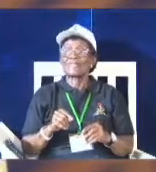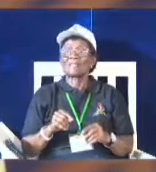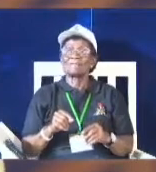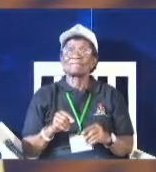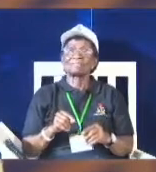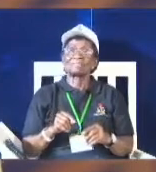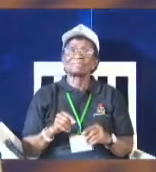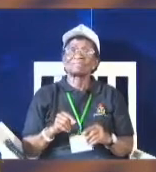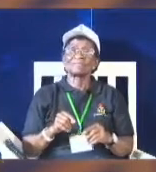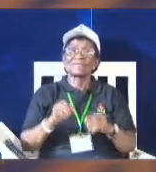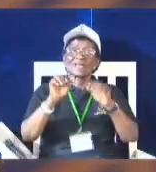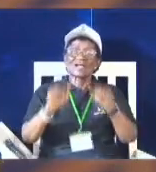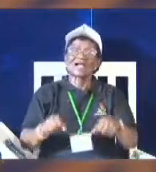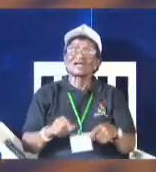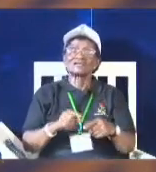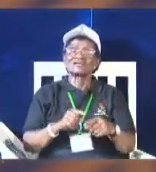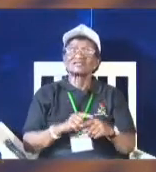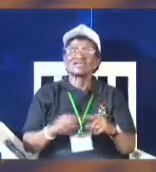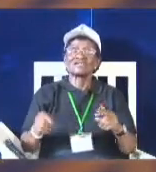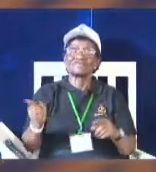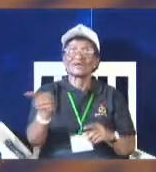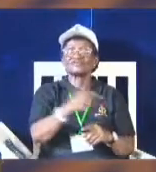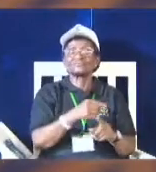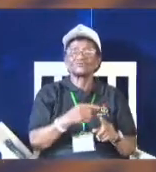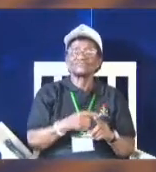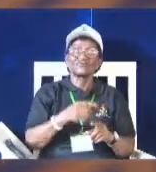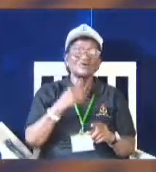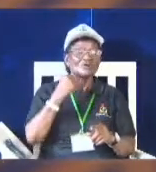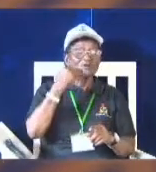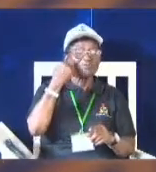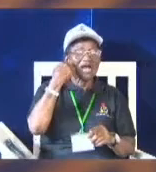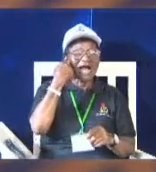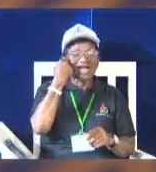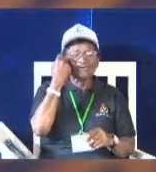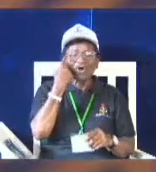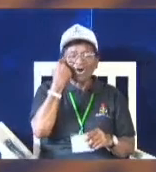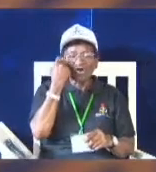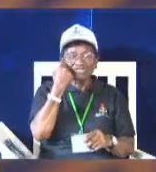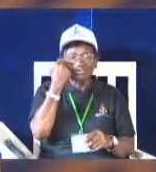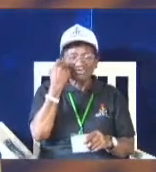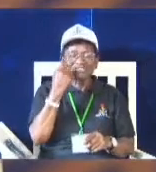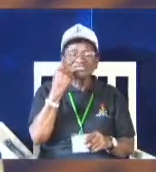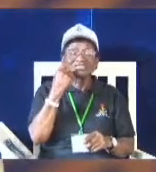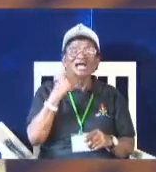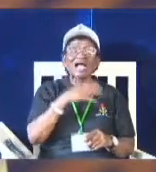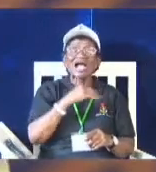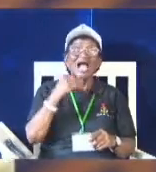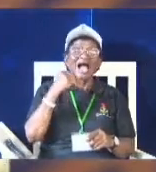can deliver you from adultery and fornication,